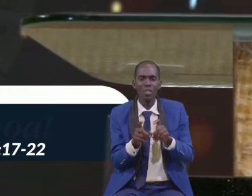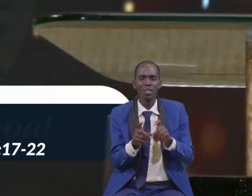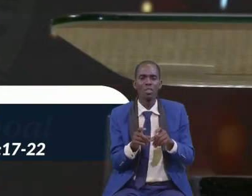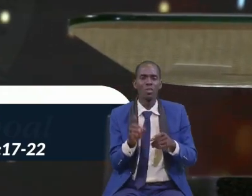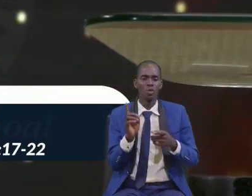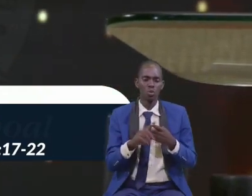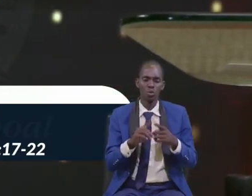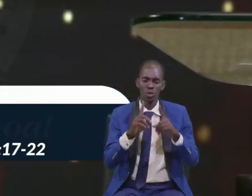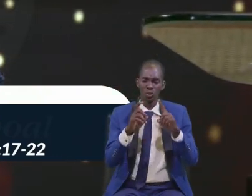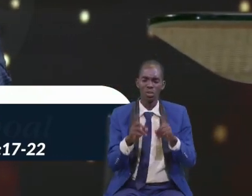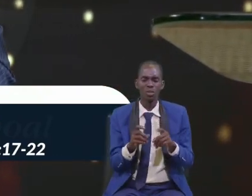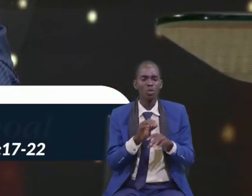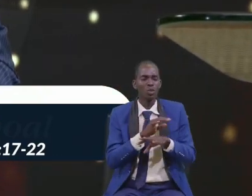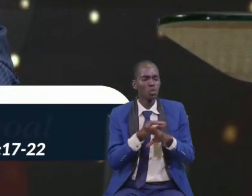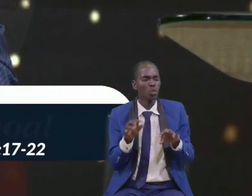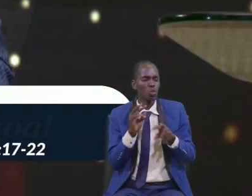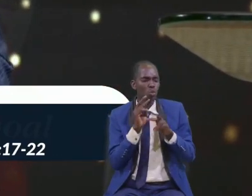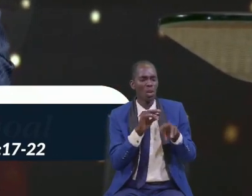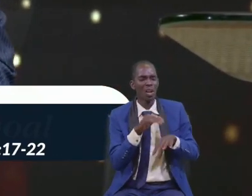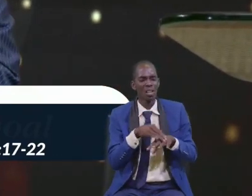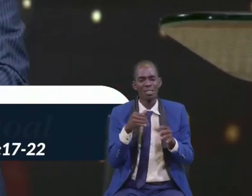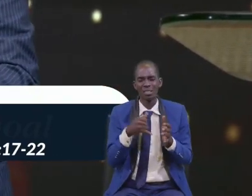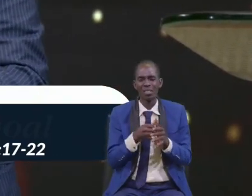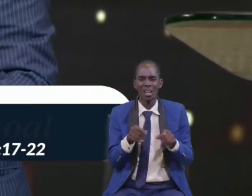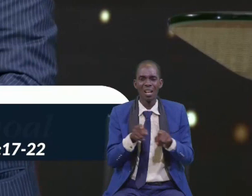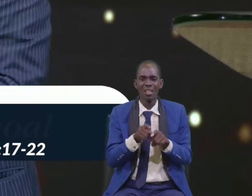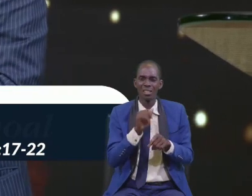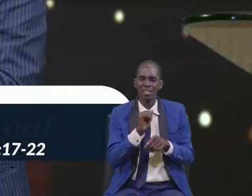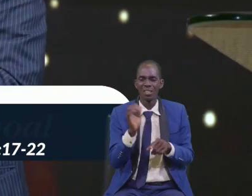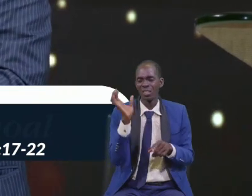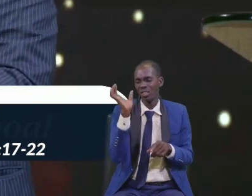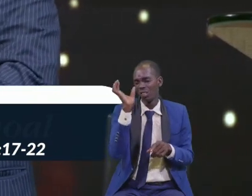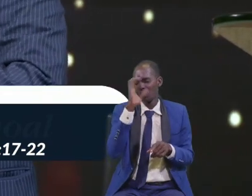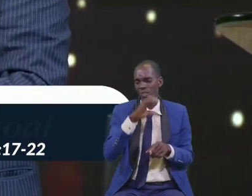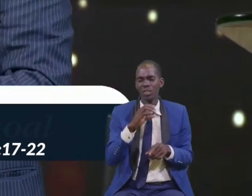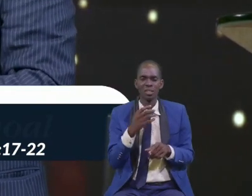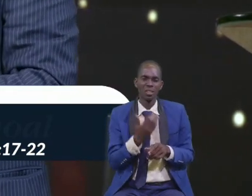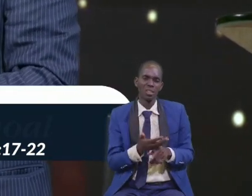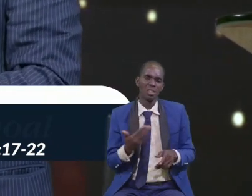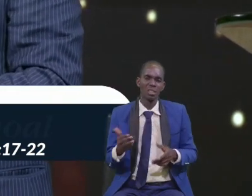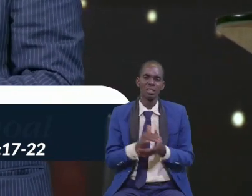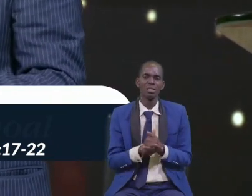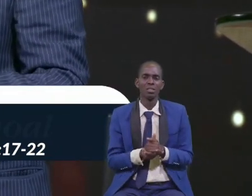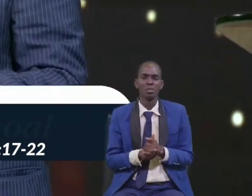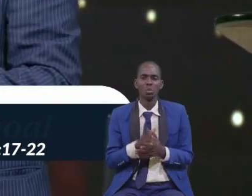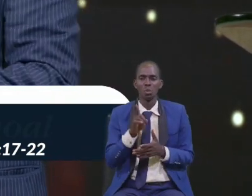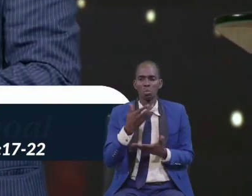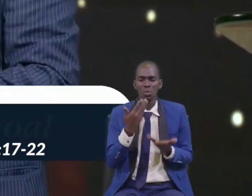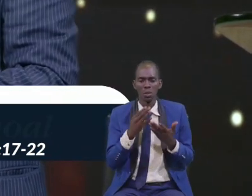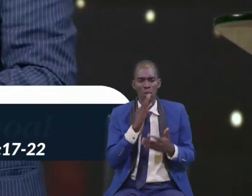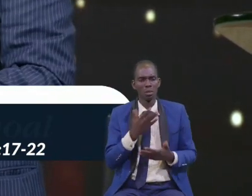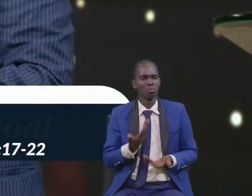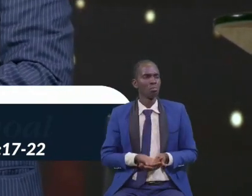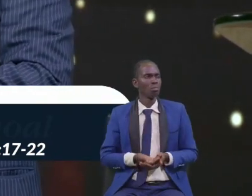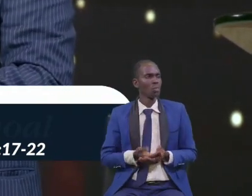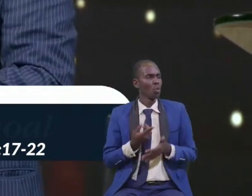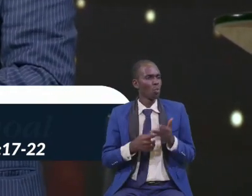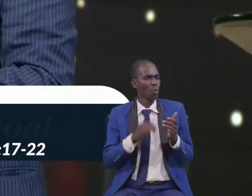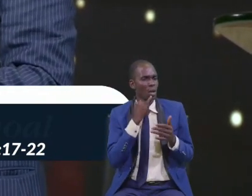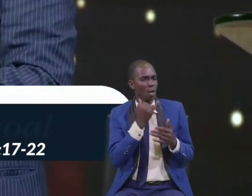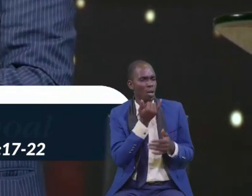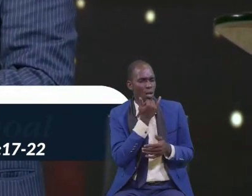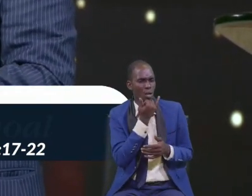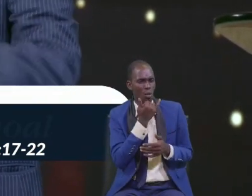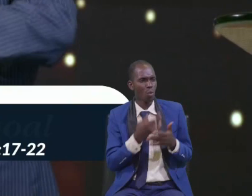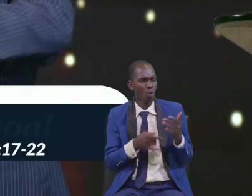it not a strange thing. I wonder what's happening. I'm still in the church, we're still in